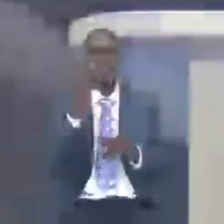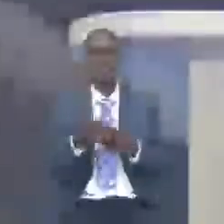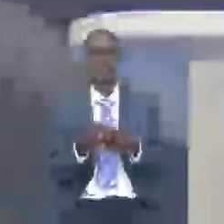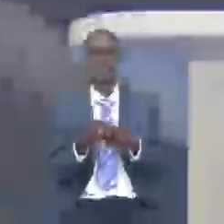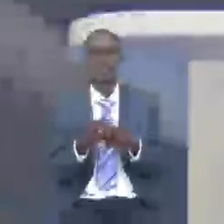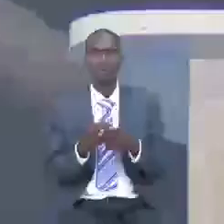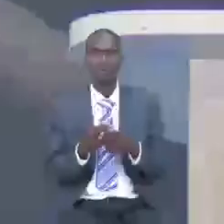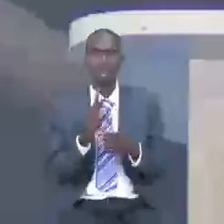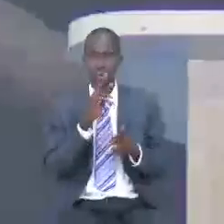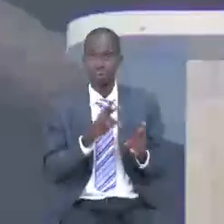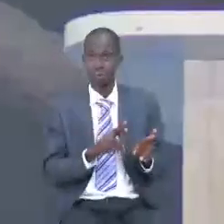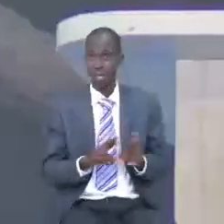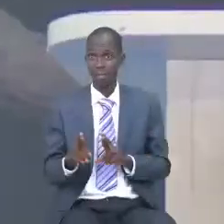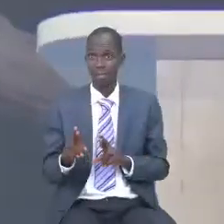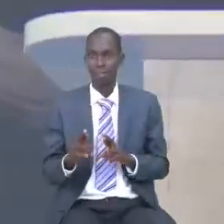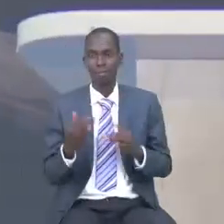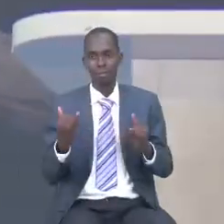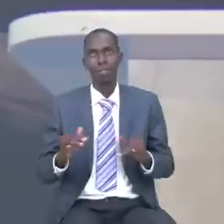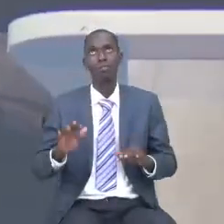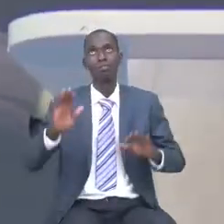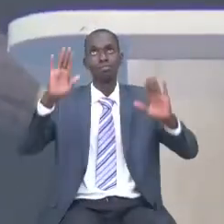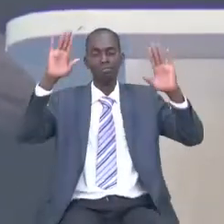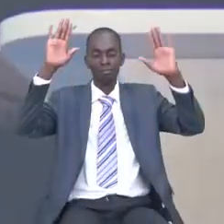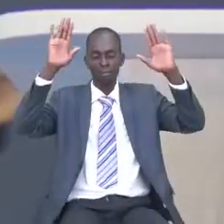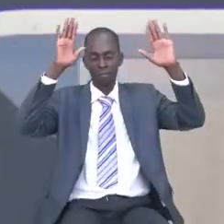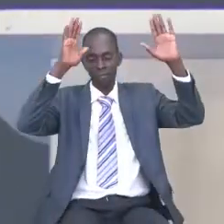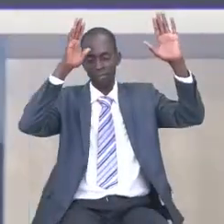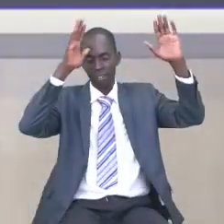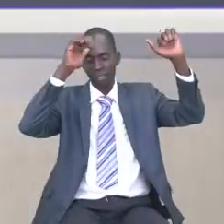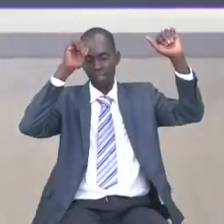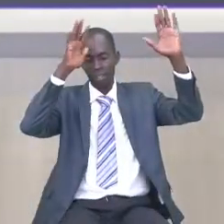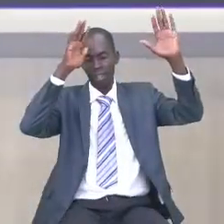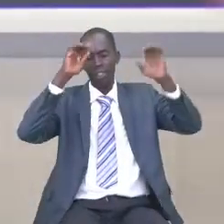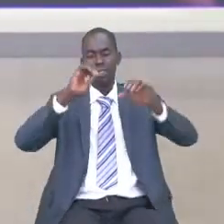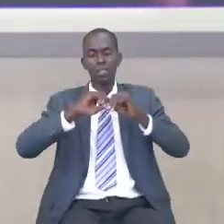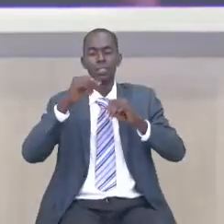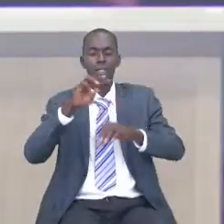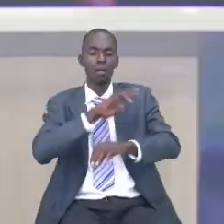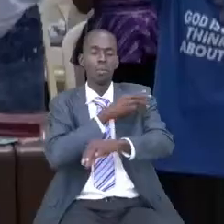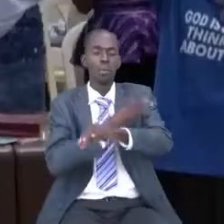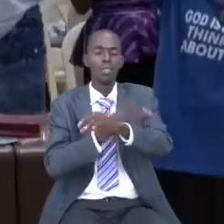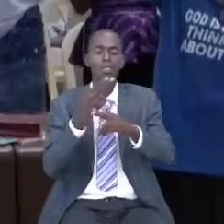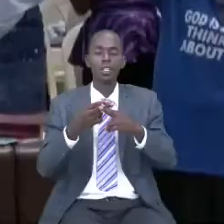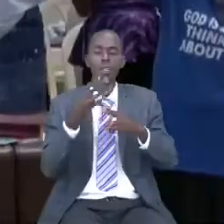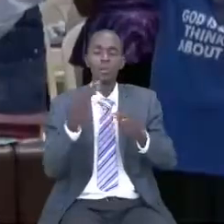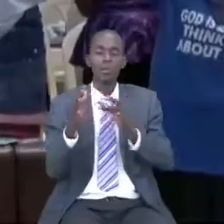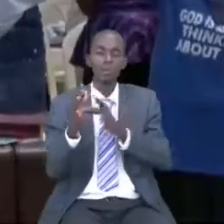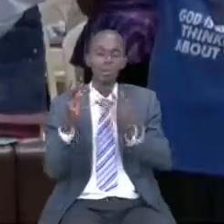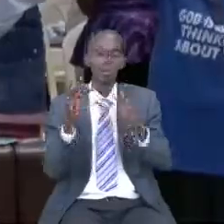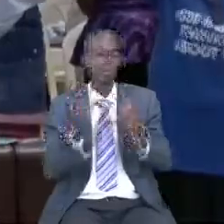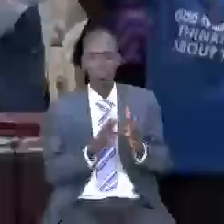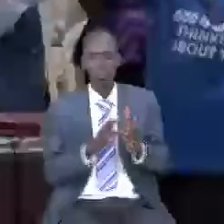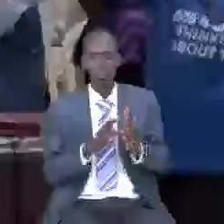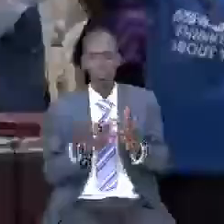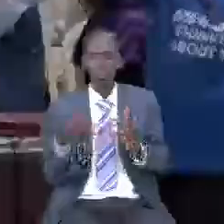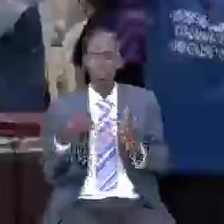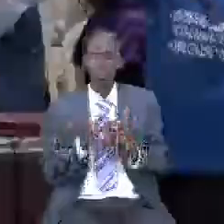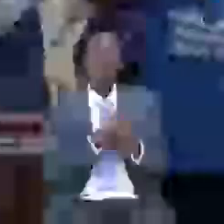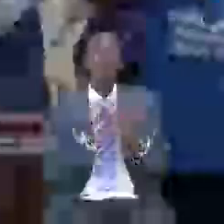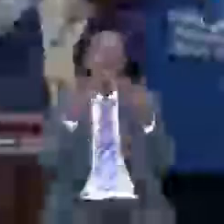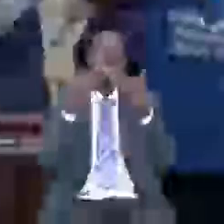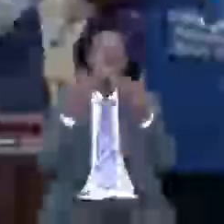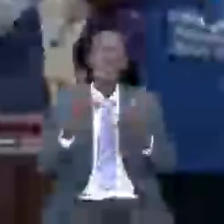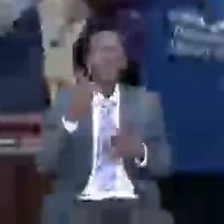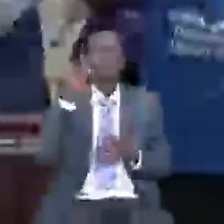Where are you there? Raise up your hand. Father, in the mighty name of Jesus, we thank you